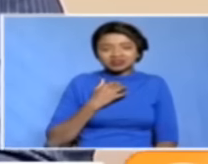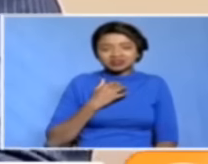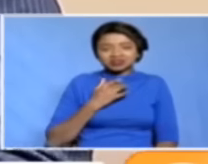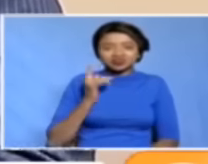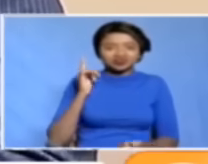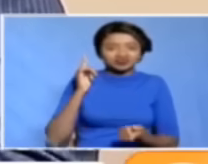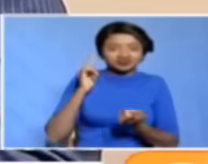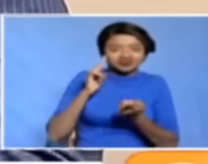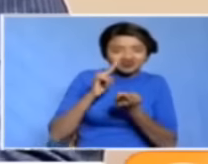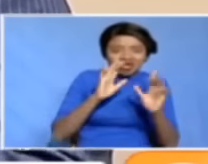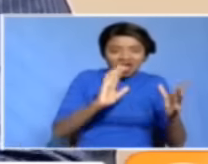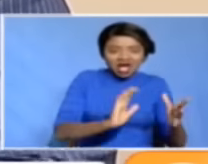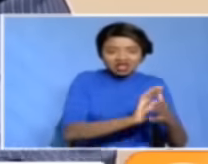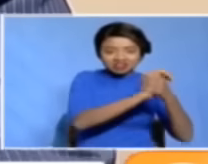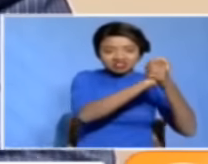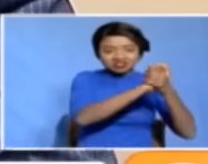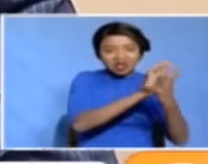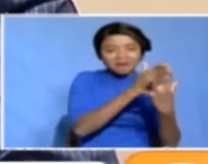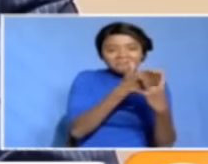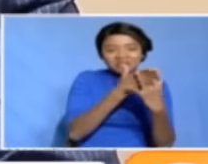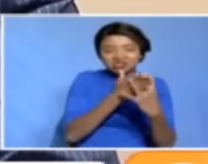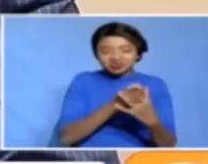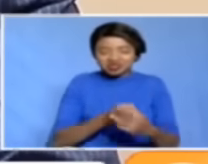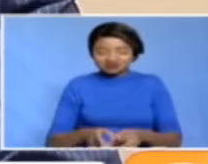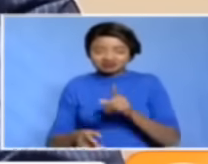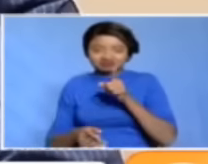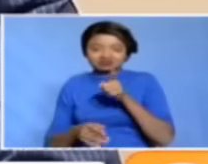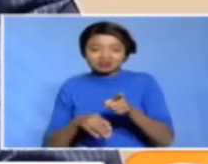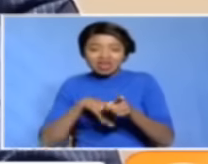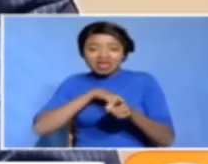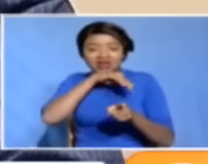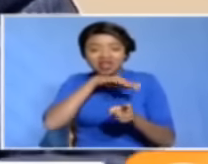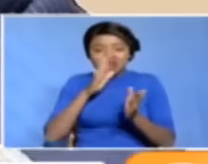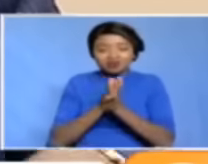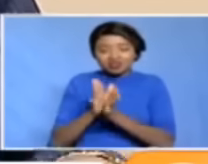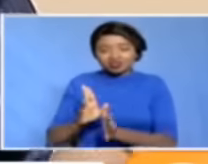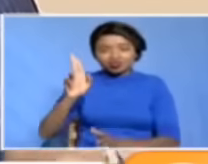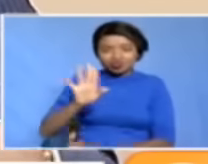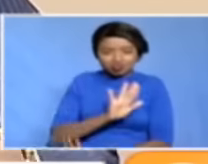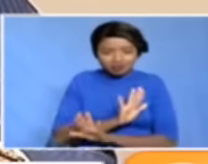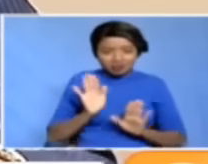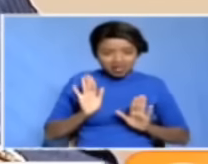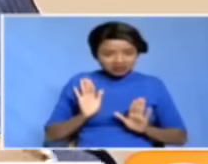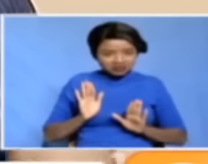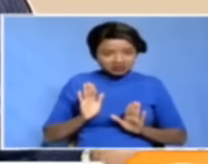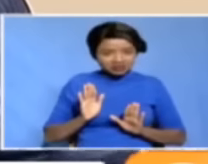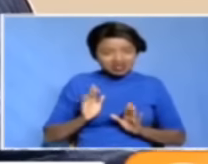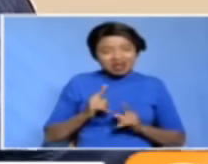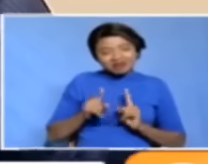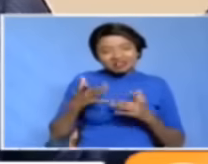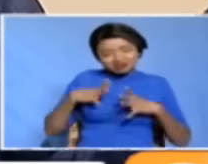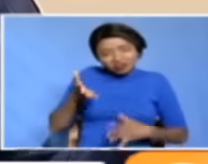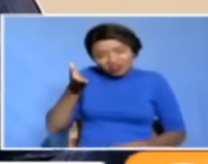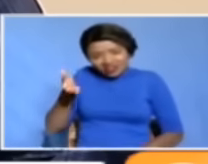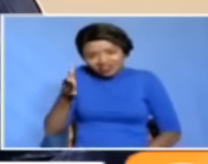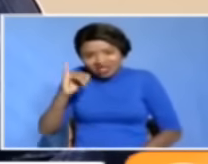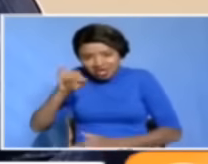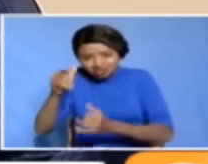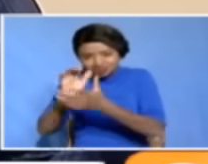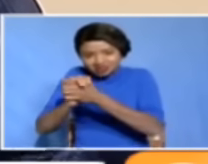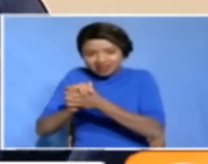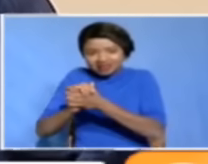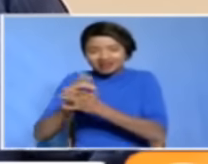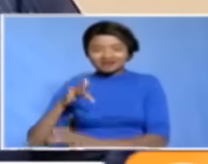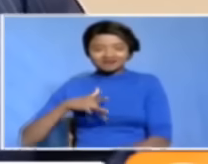reduce this handshake to be between the former prime minister and the president. There are those in Jubilee who have the feeling